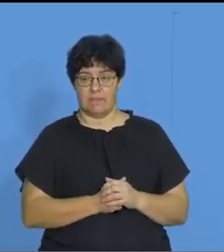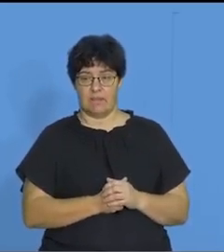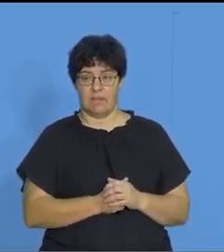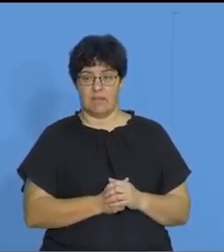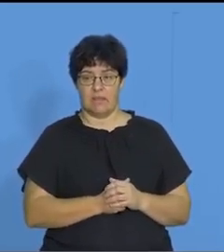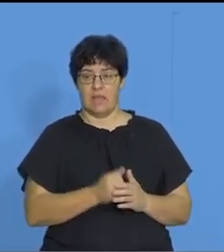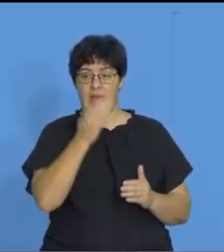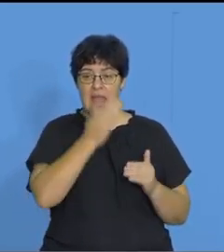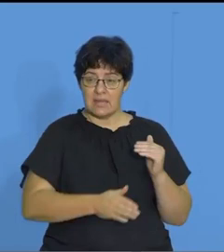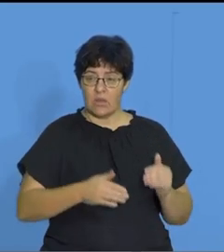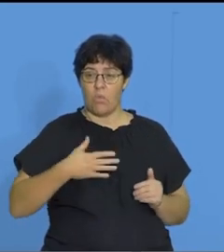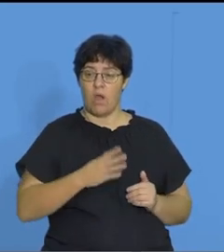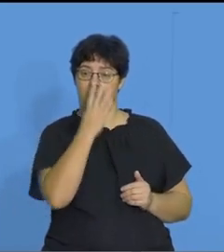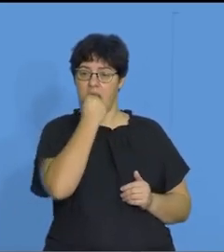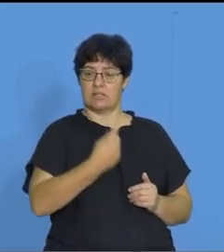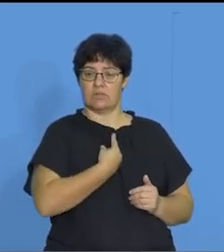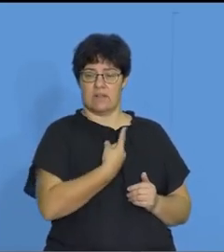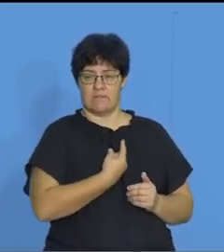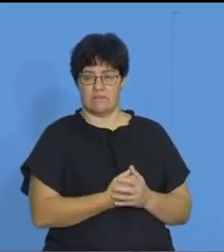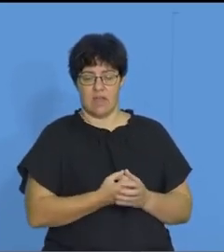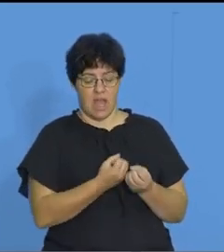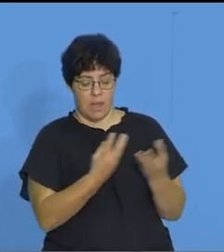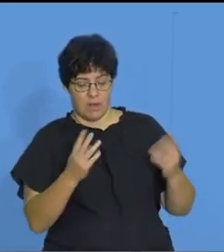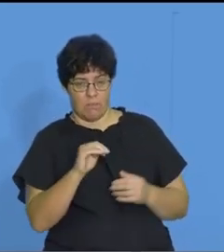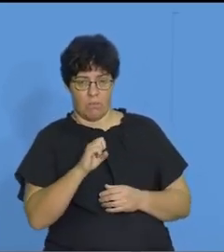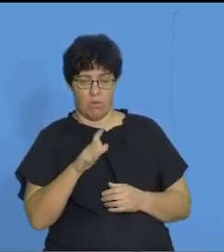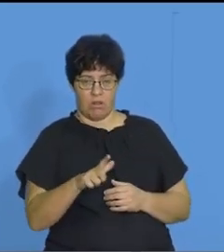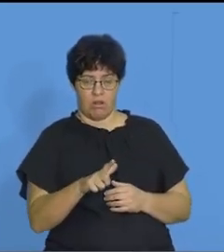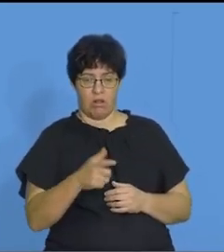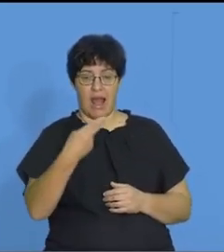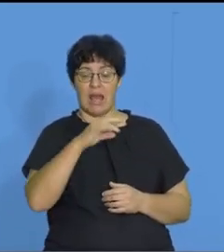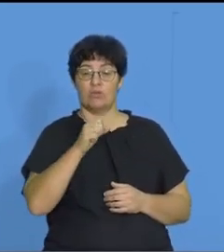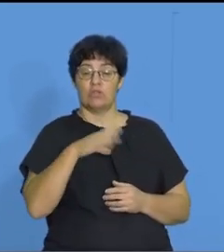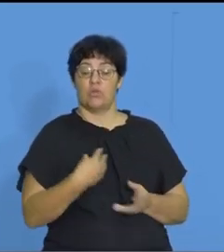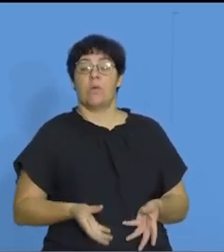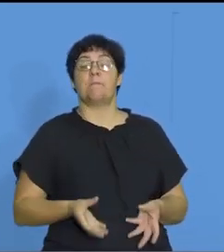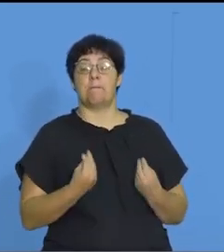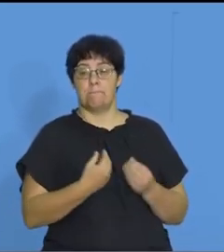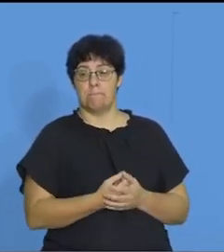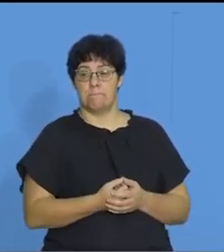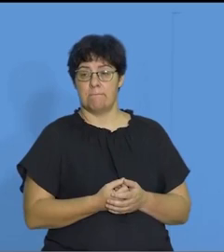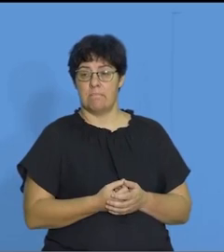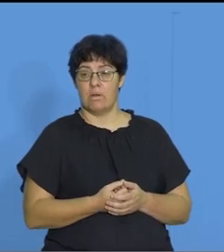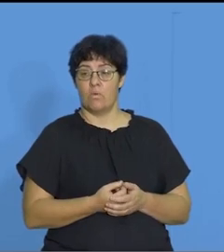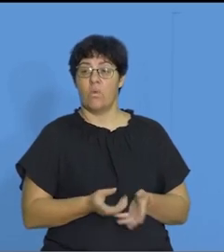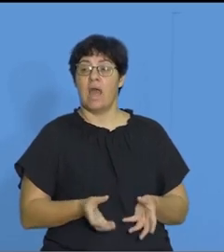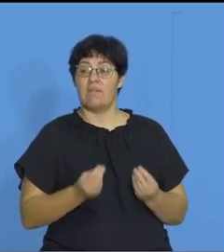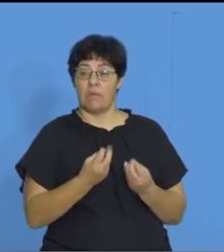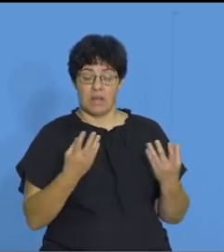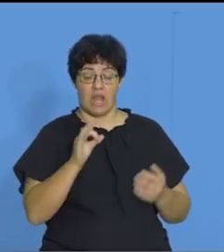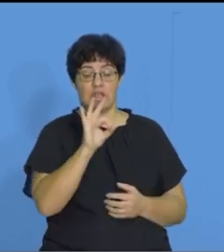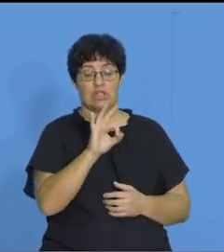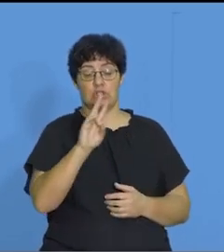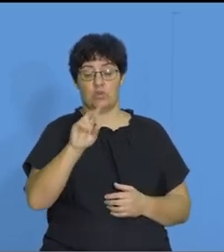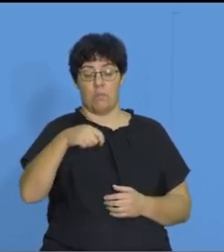Right, but at the end of the day, we also need to ask ourselves, how many moles of hydrogen did we have? The moles of